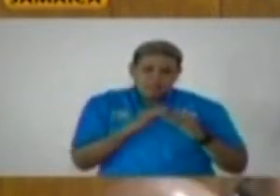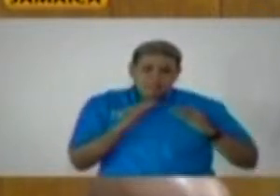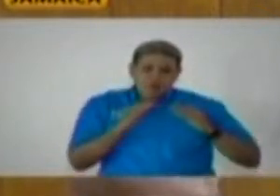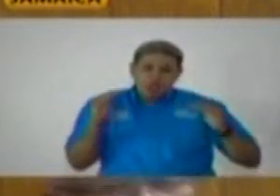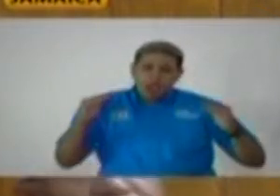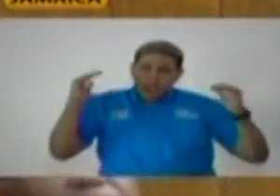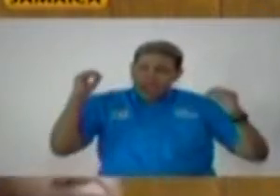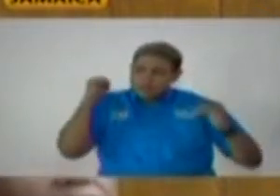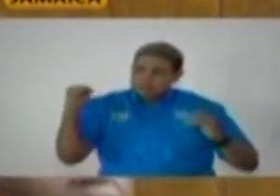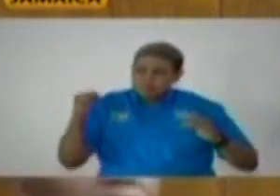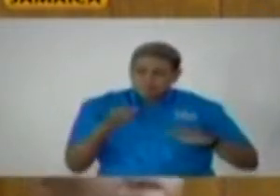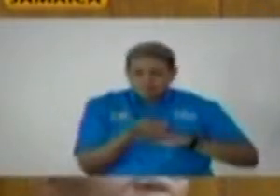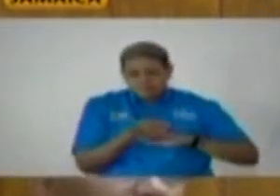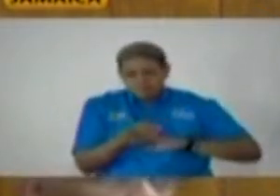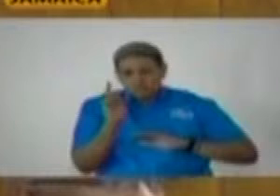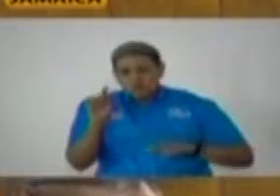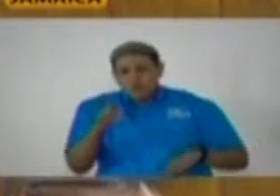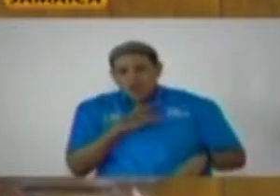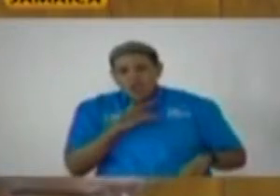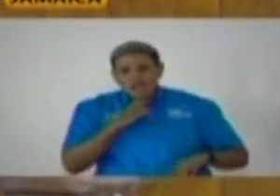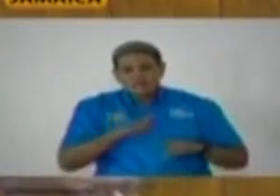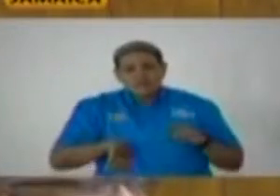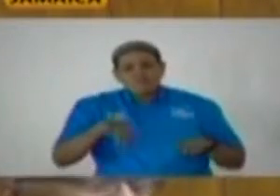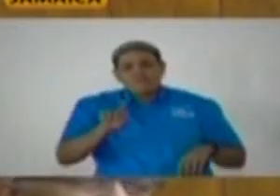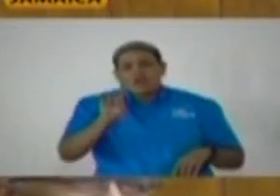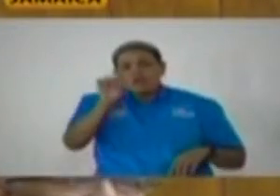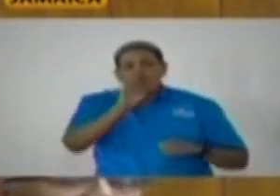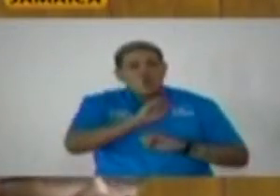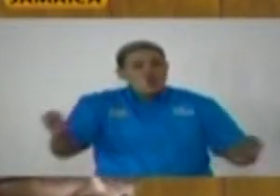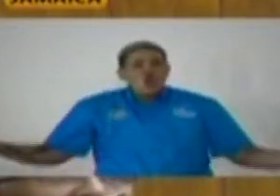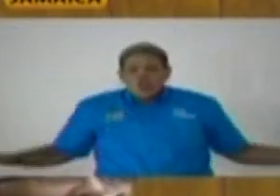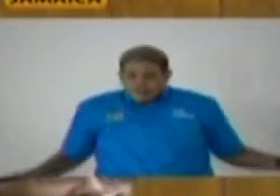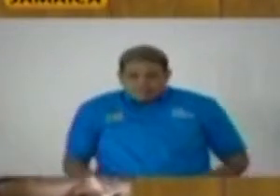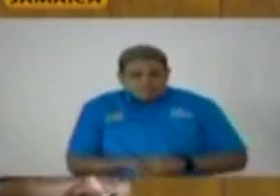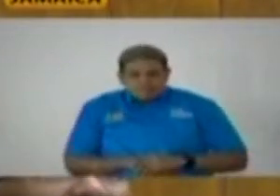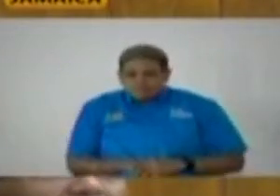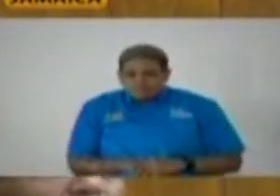high-end. Went to HEART and couldn't get one. Not one.